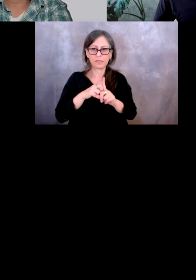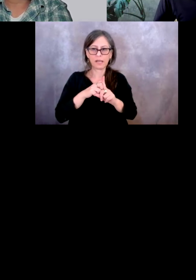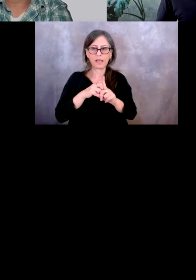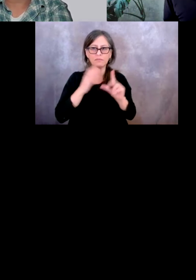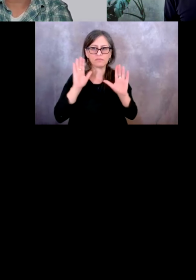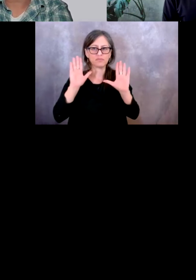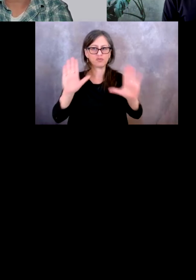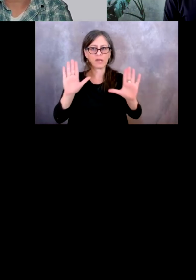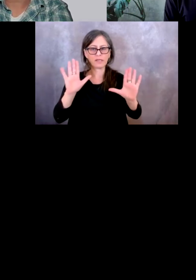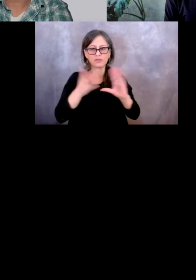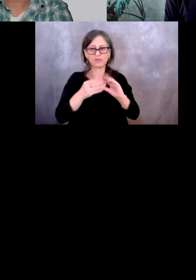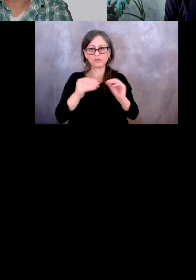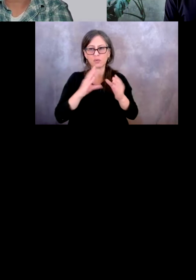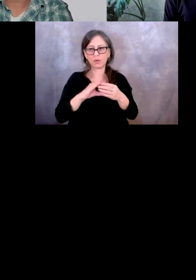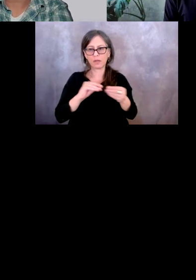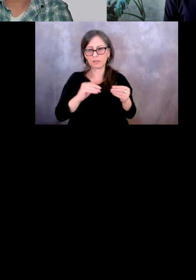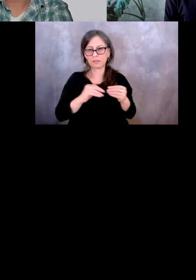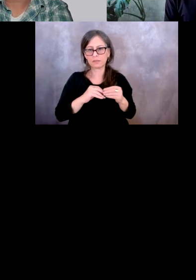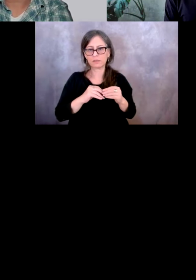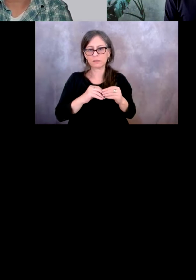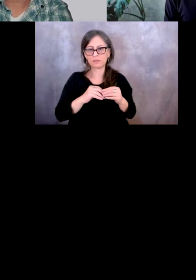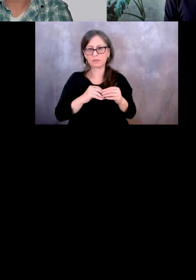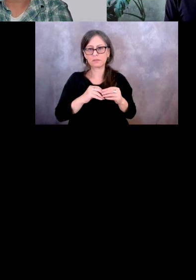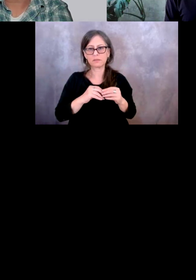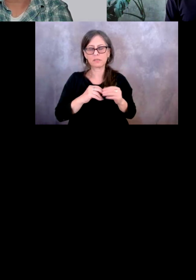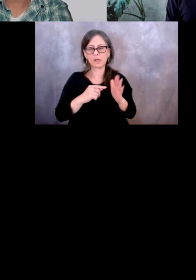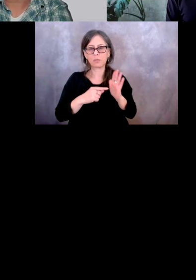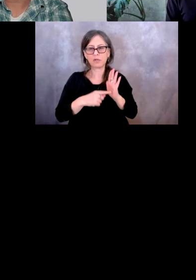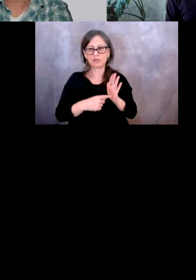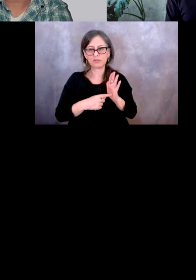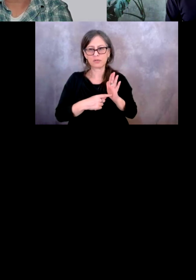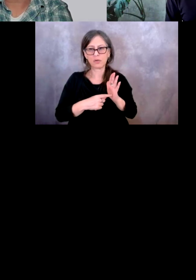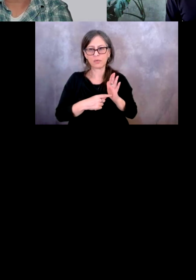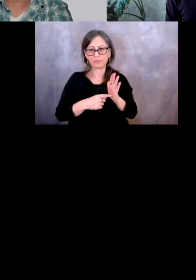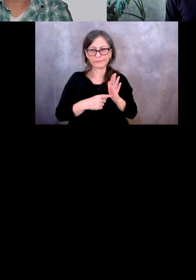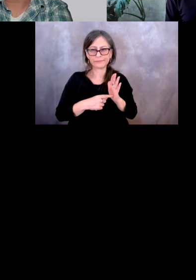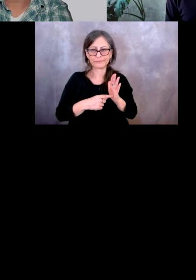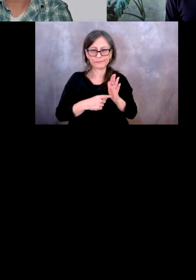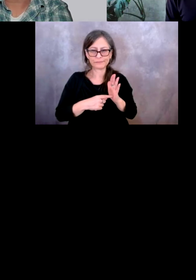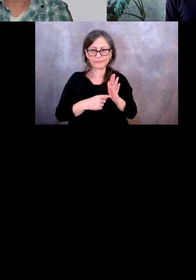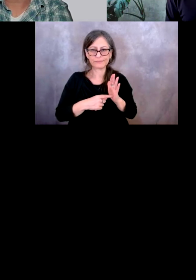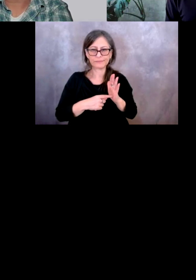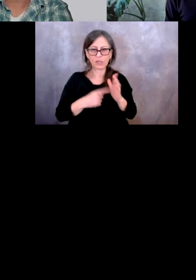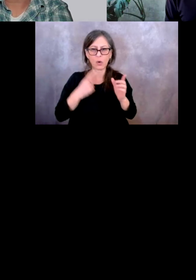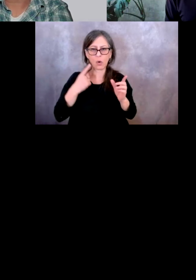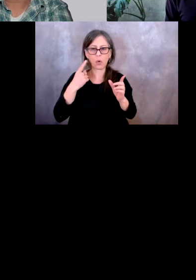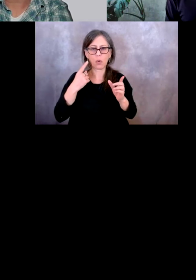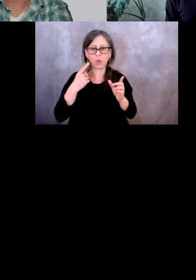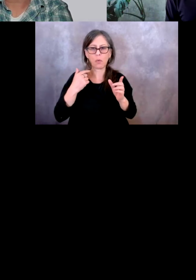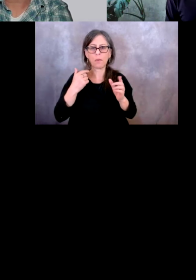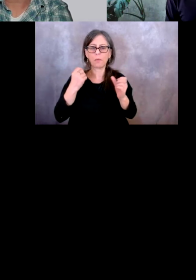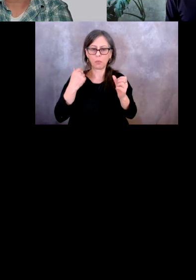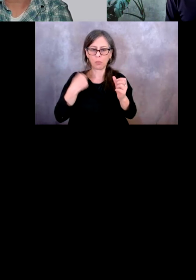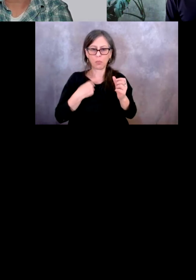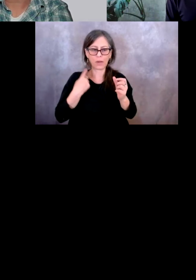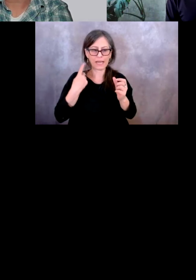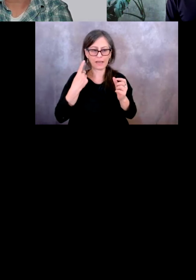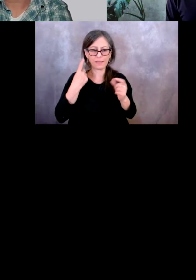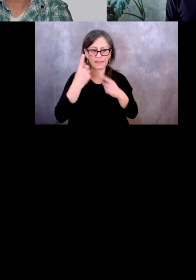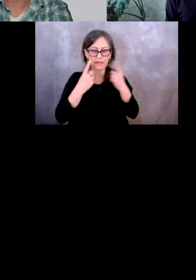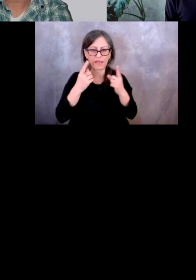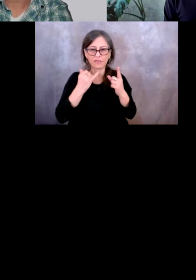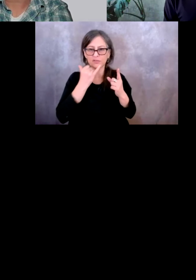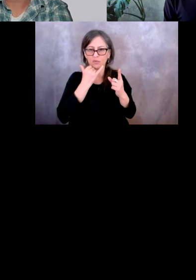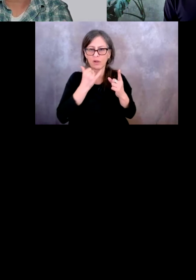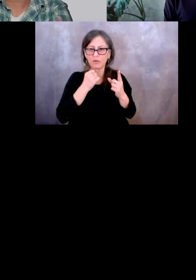amazing stories. And at the end of the day, we're showing that this is like, we're thinking about this wrong. These aren't people that you should hire